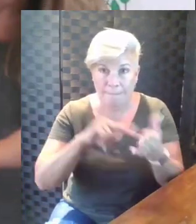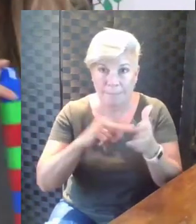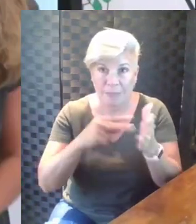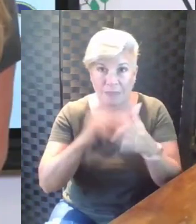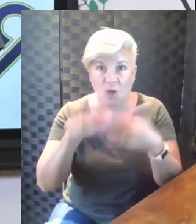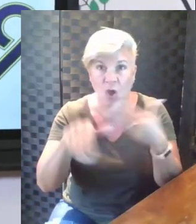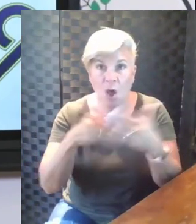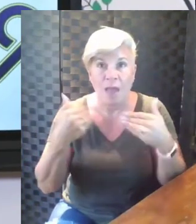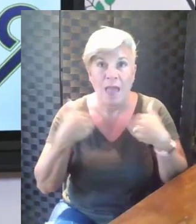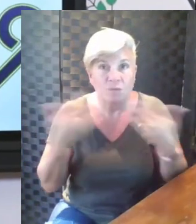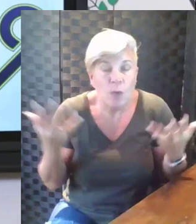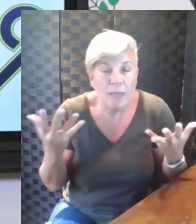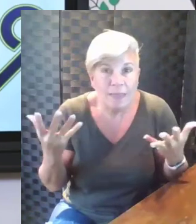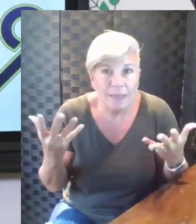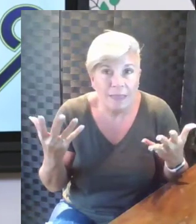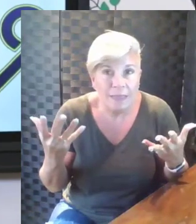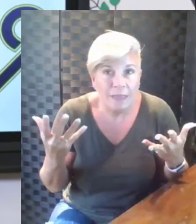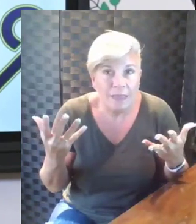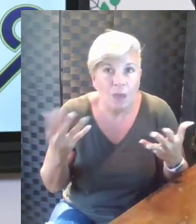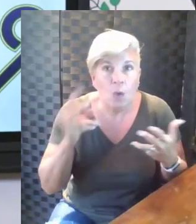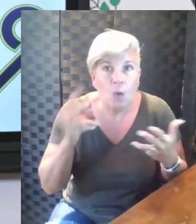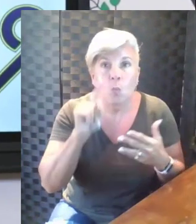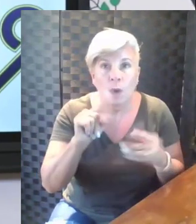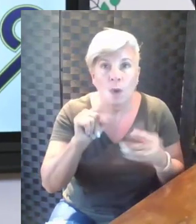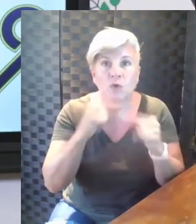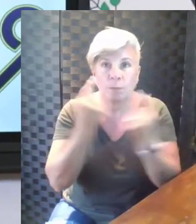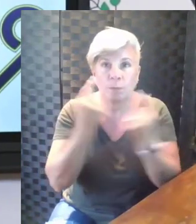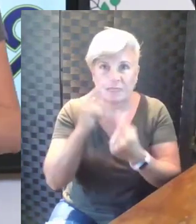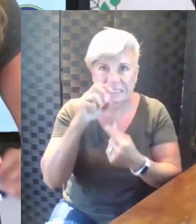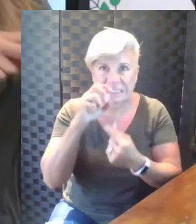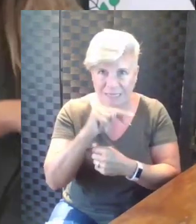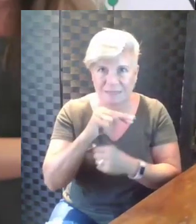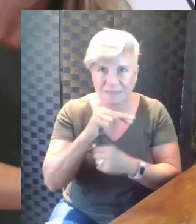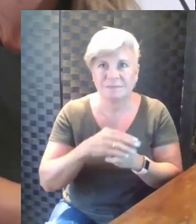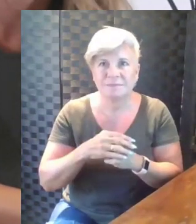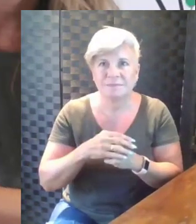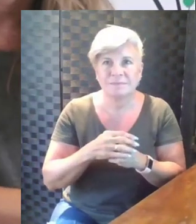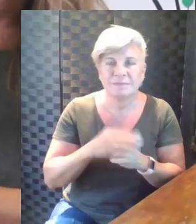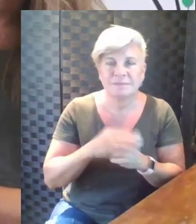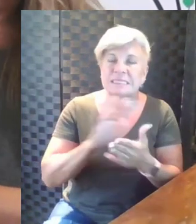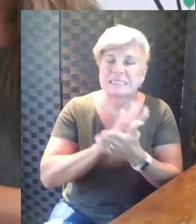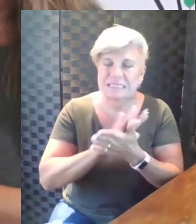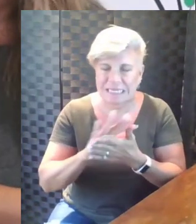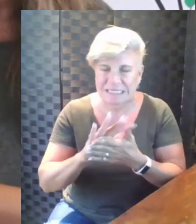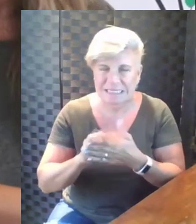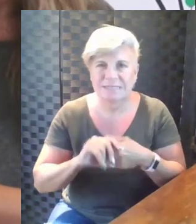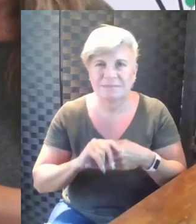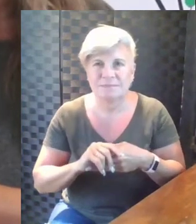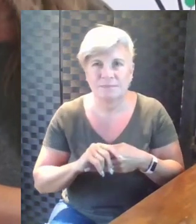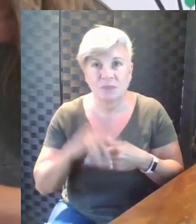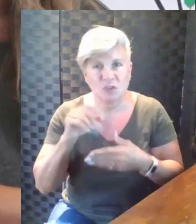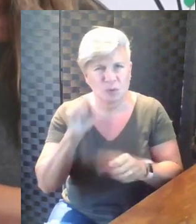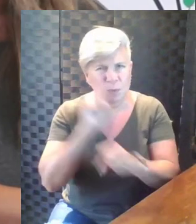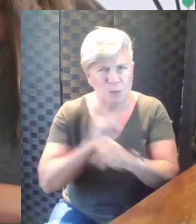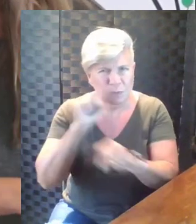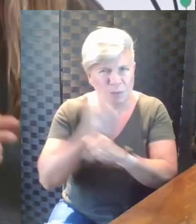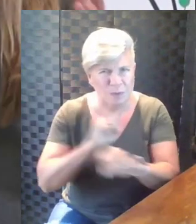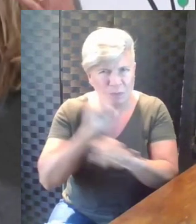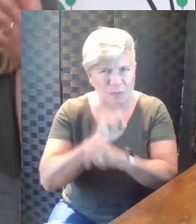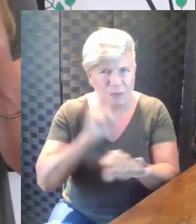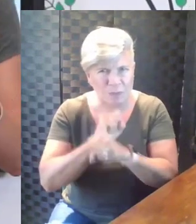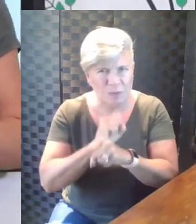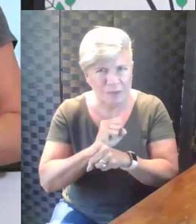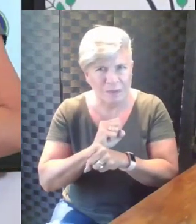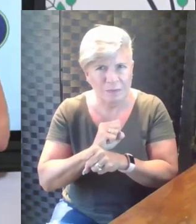they all have what in them? 1 group of 10. Very nice. So you've been working really hard